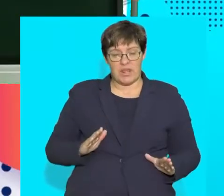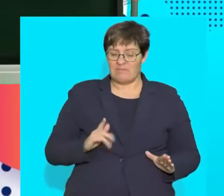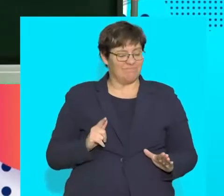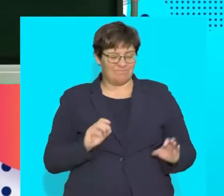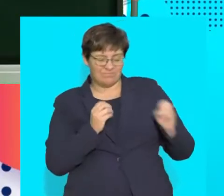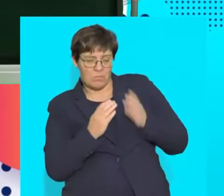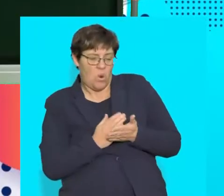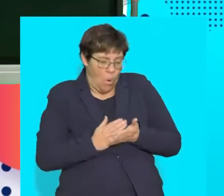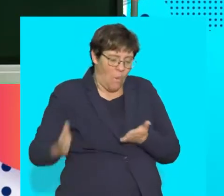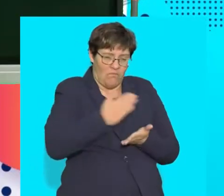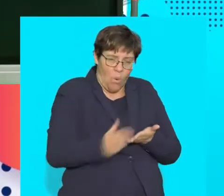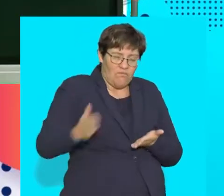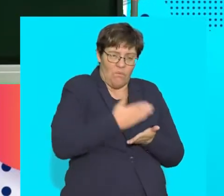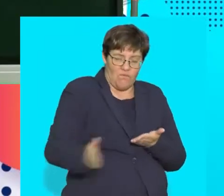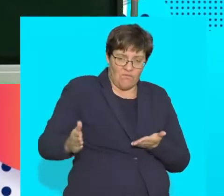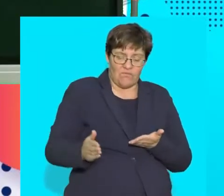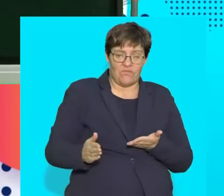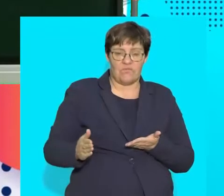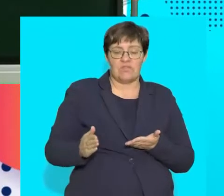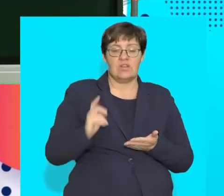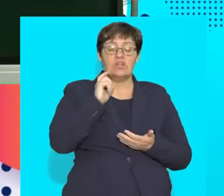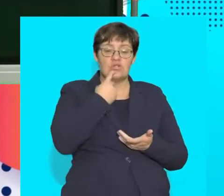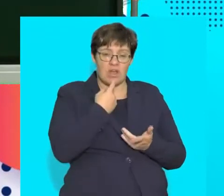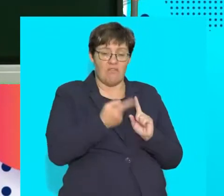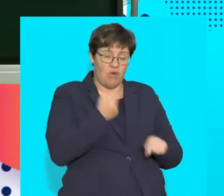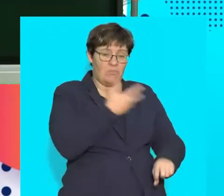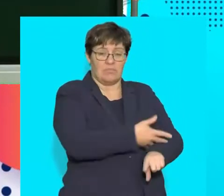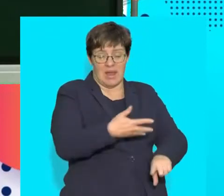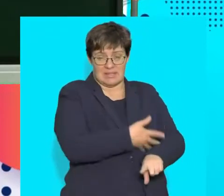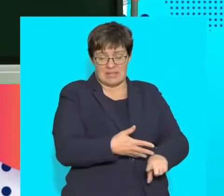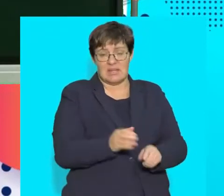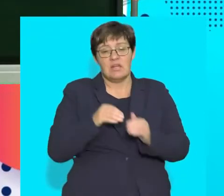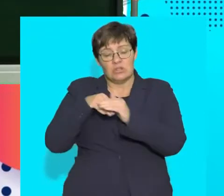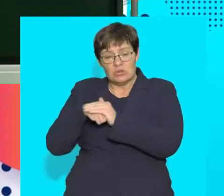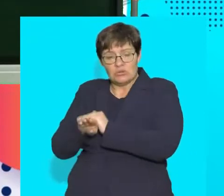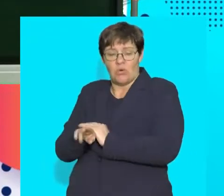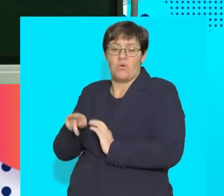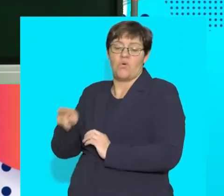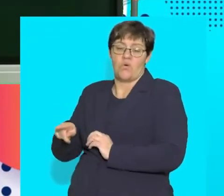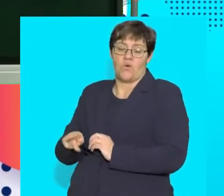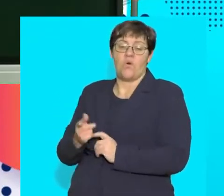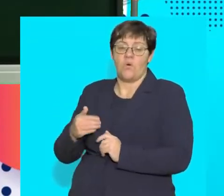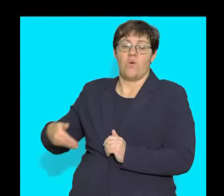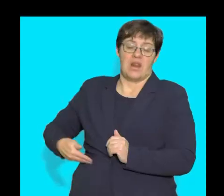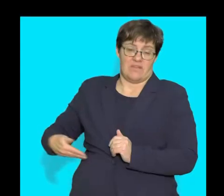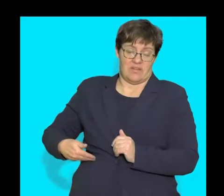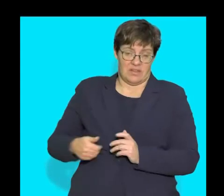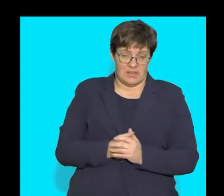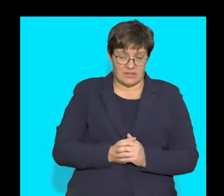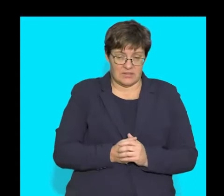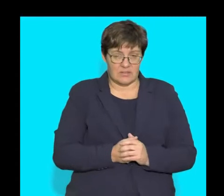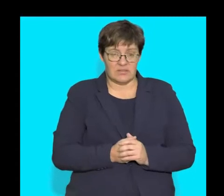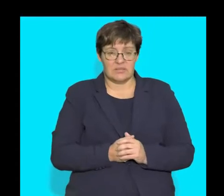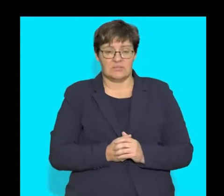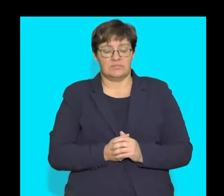to compensate for that by getting rid of the blood glucose from the bloodstream and storing that in the